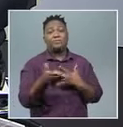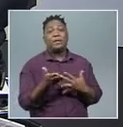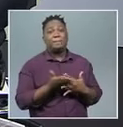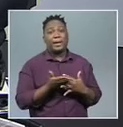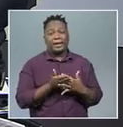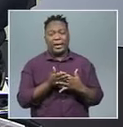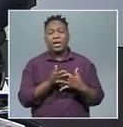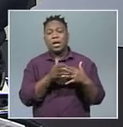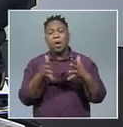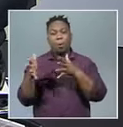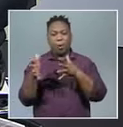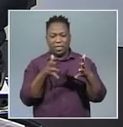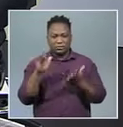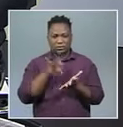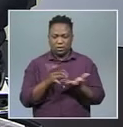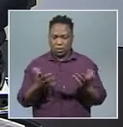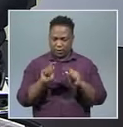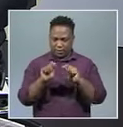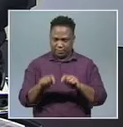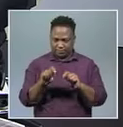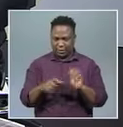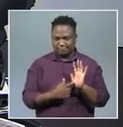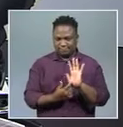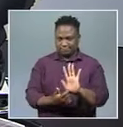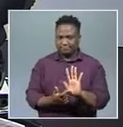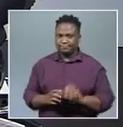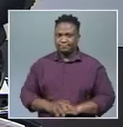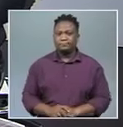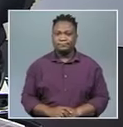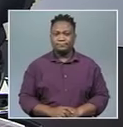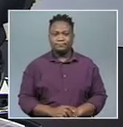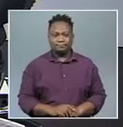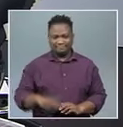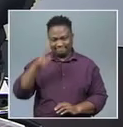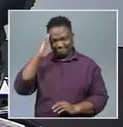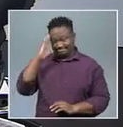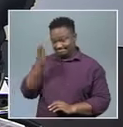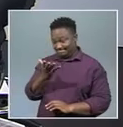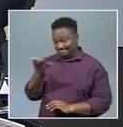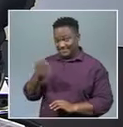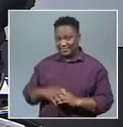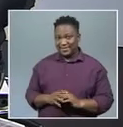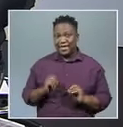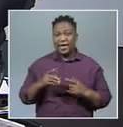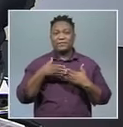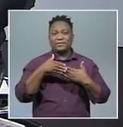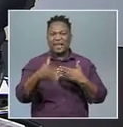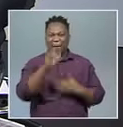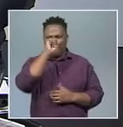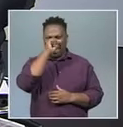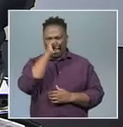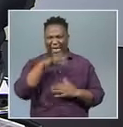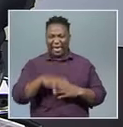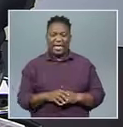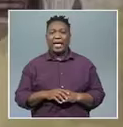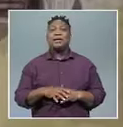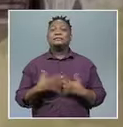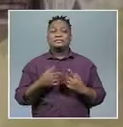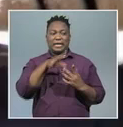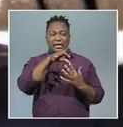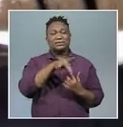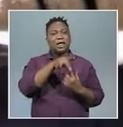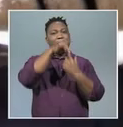weather center, and Joel is standing by with your live weather report. Hello, Joel. And then, his artwork has been selected to